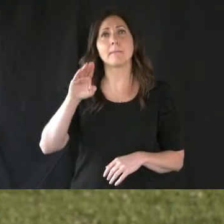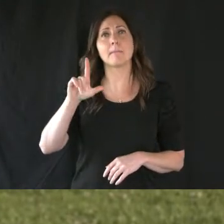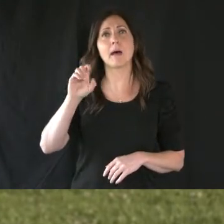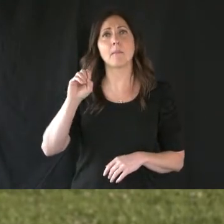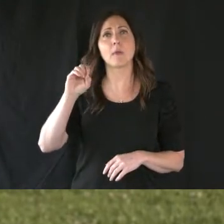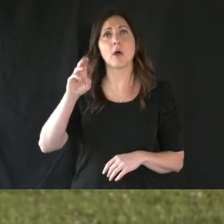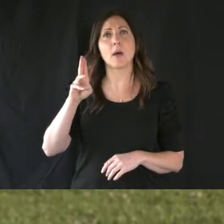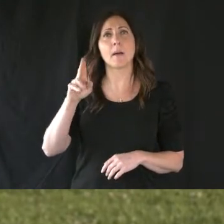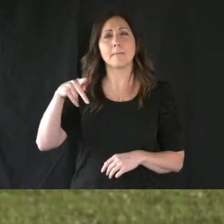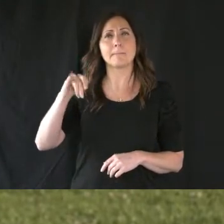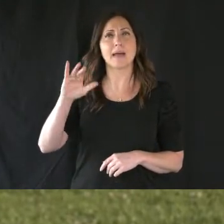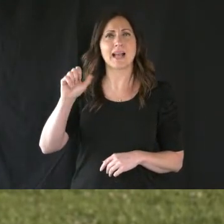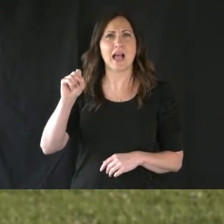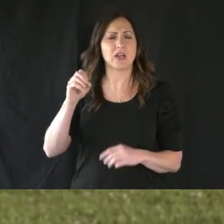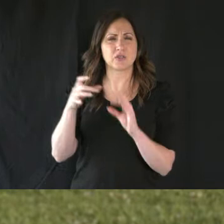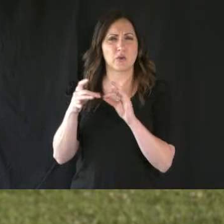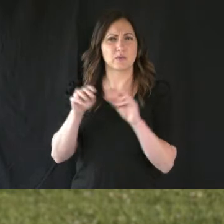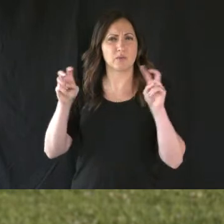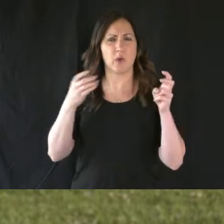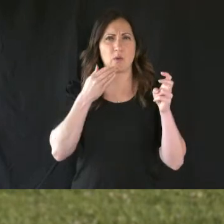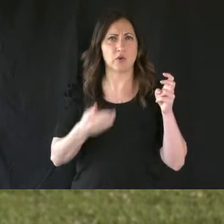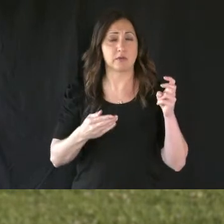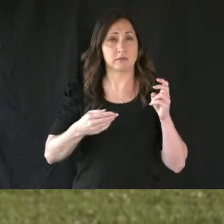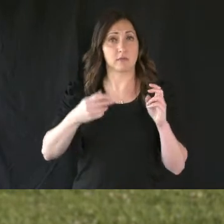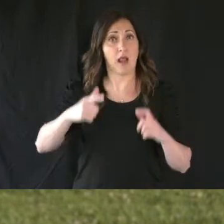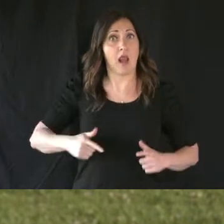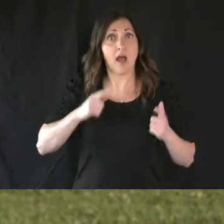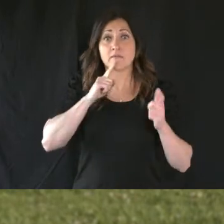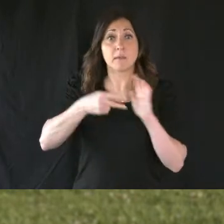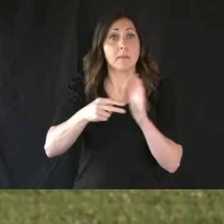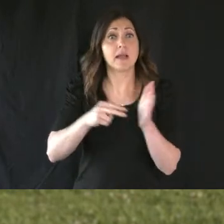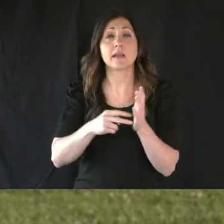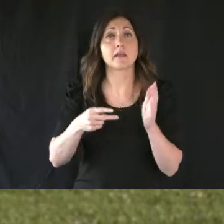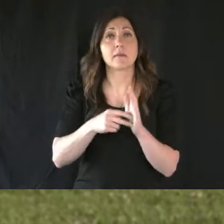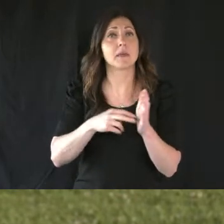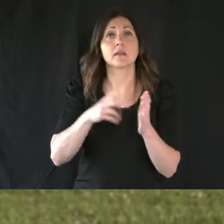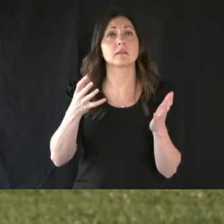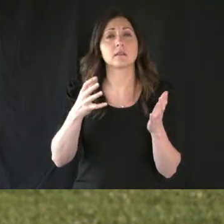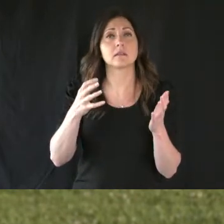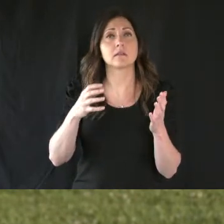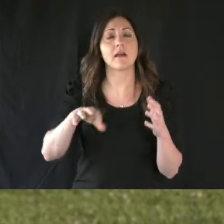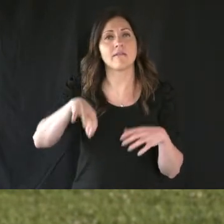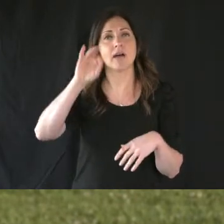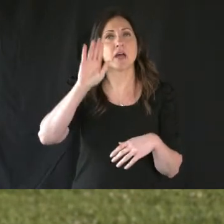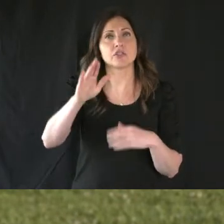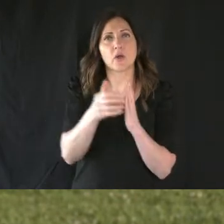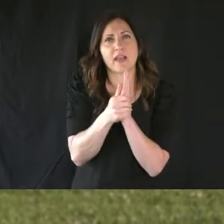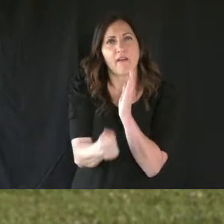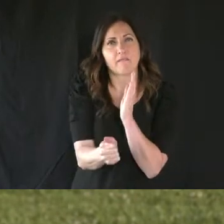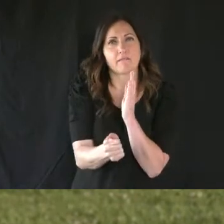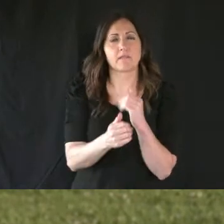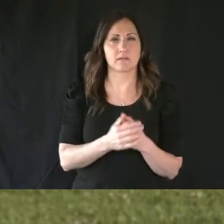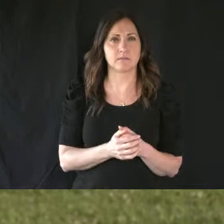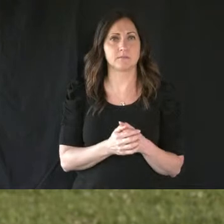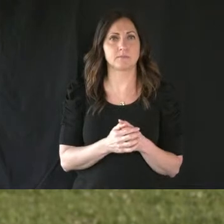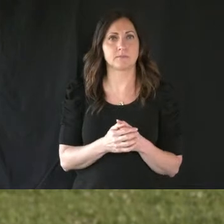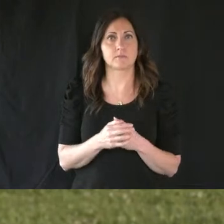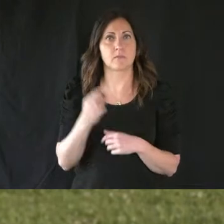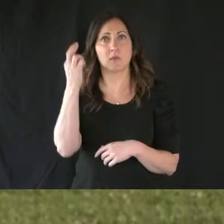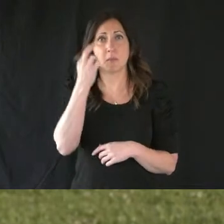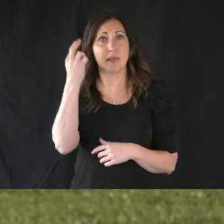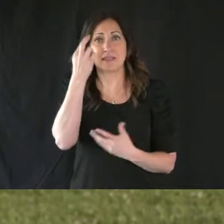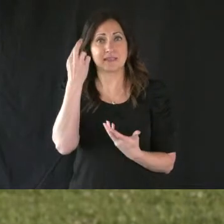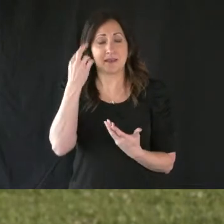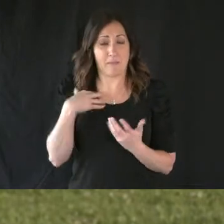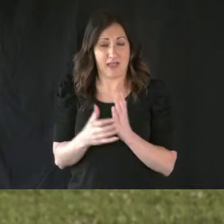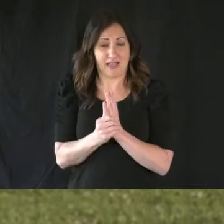well, the meaning of life is to find your gift. The purpose in life is to give it